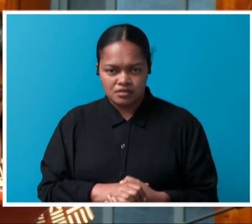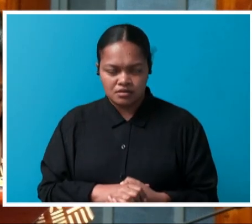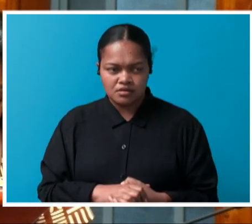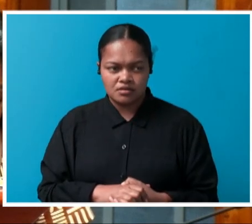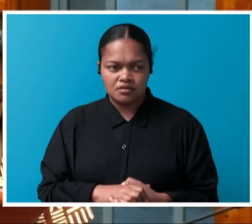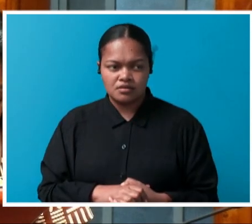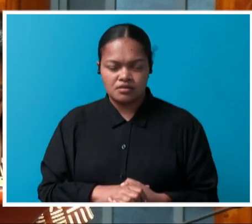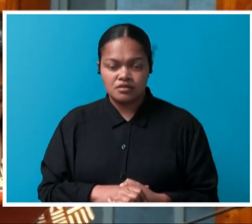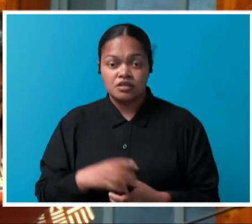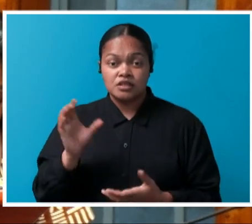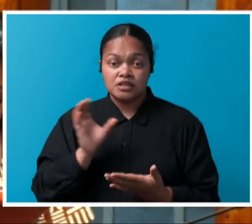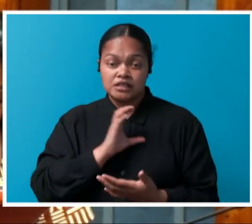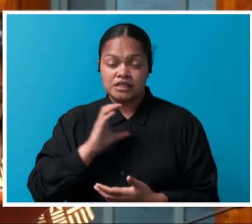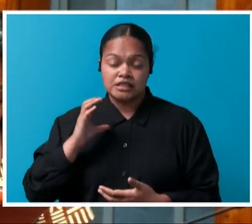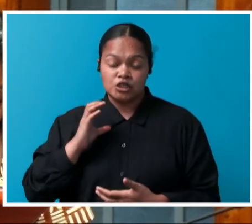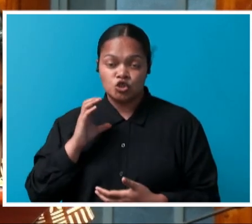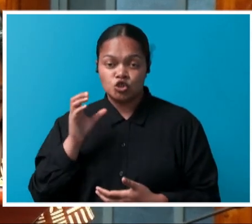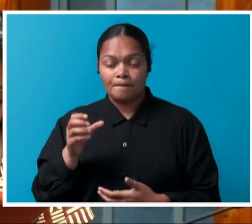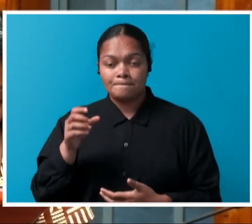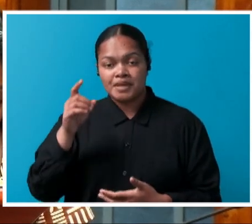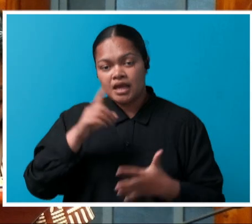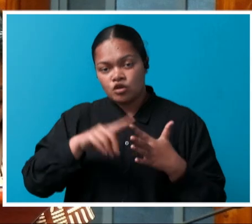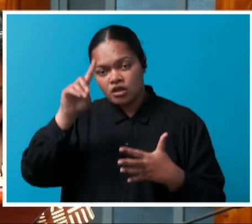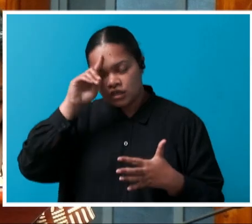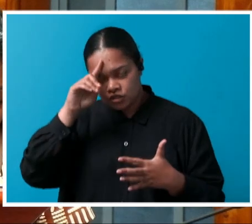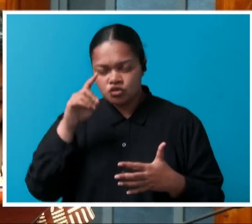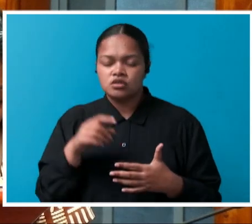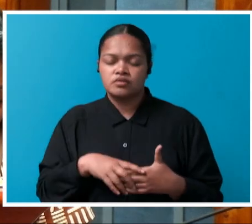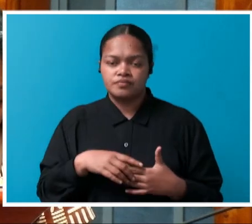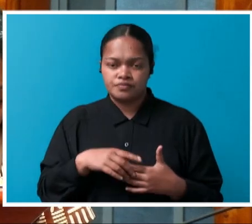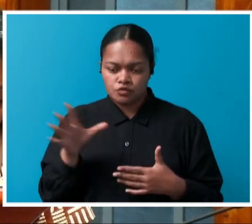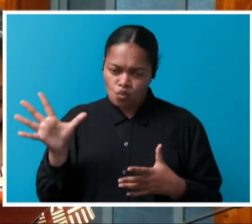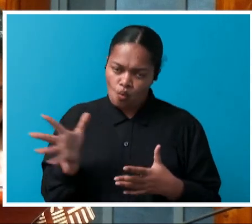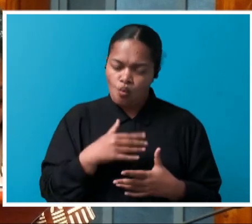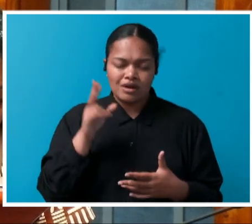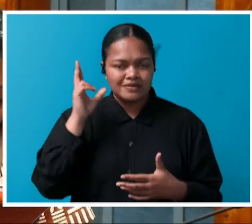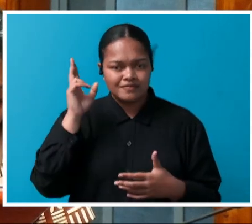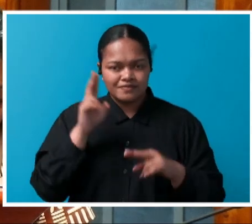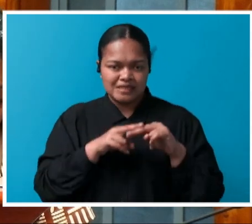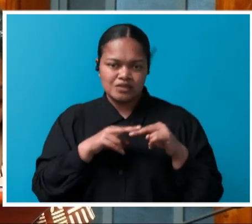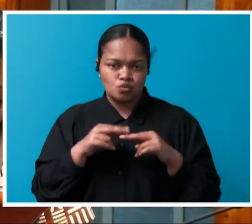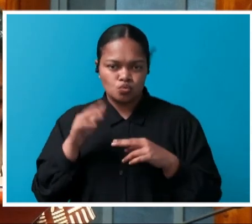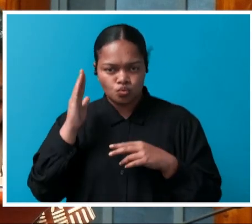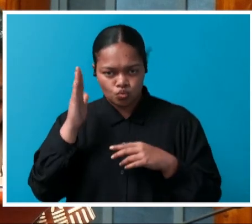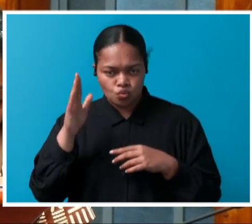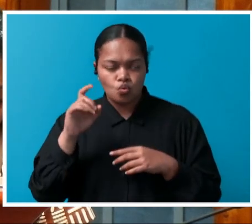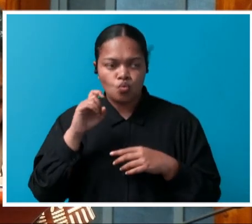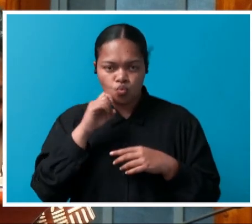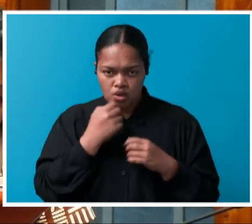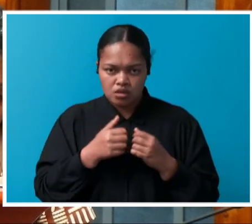the citizenship education and financial literacy education in all Fiji schools will commence